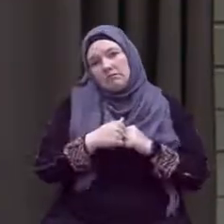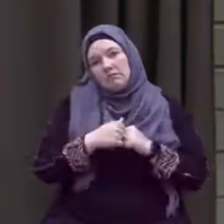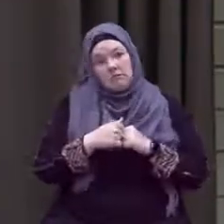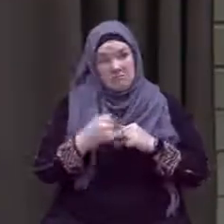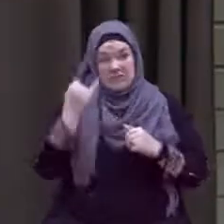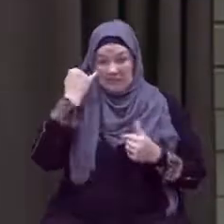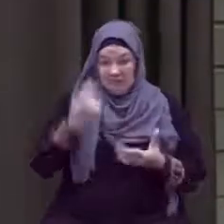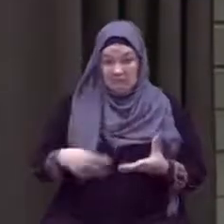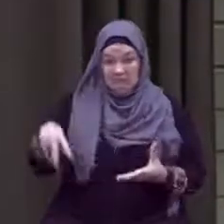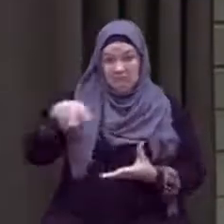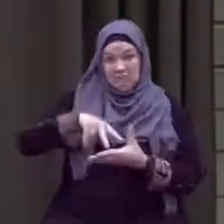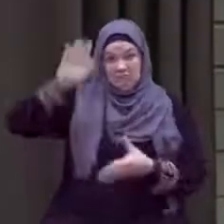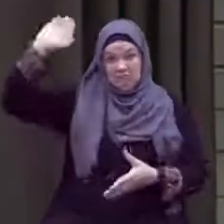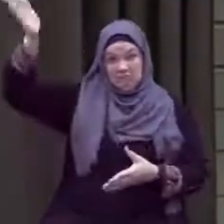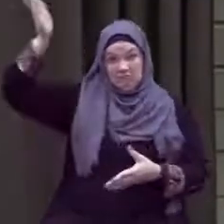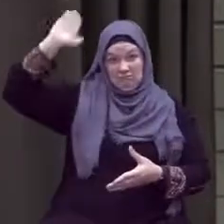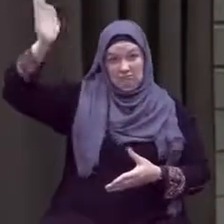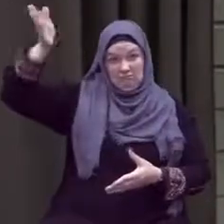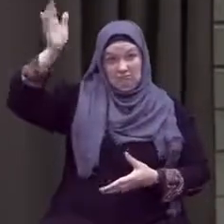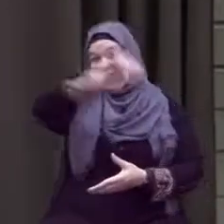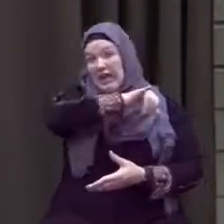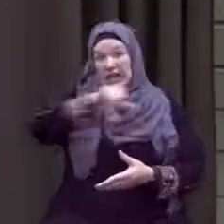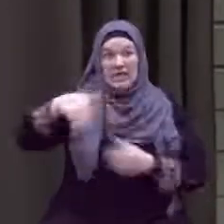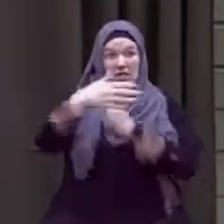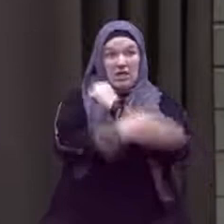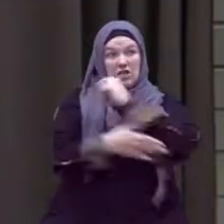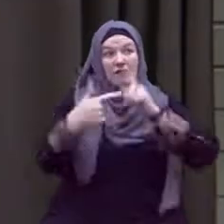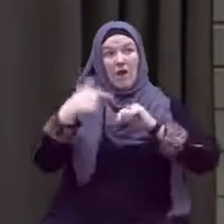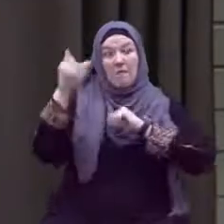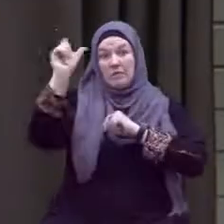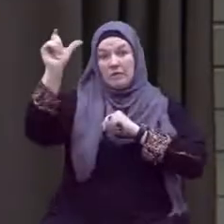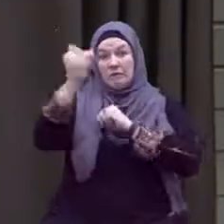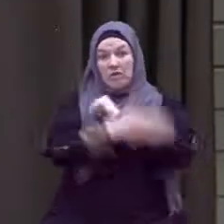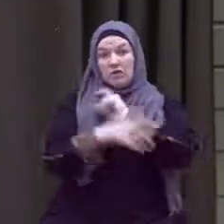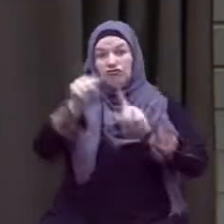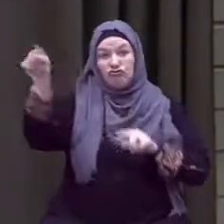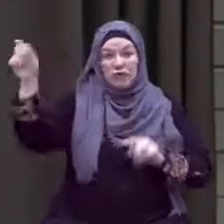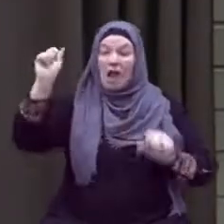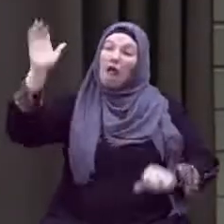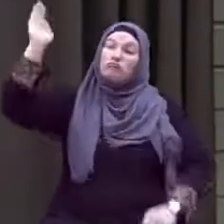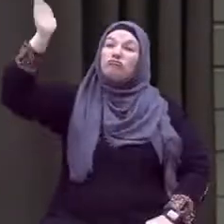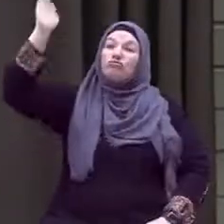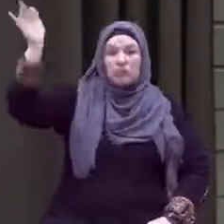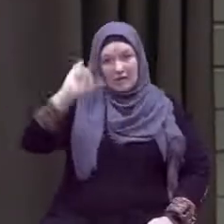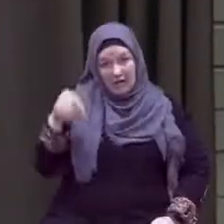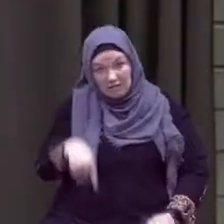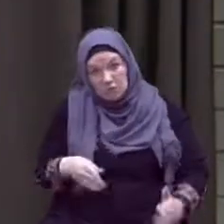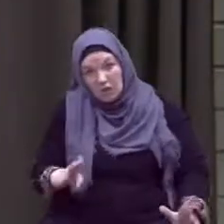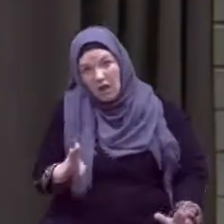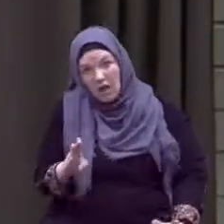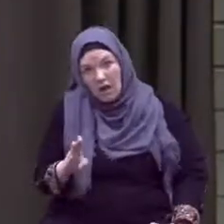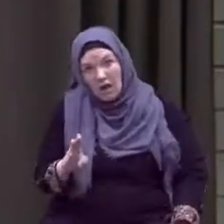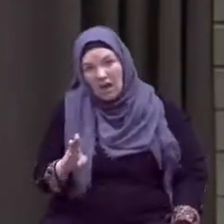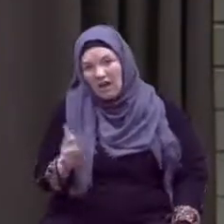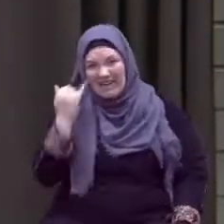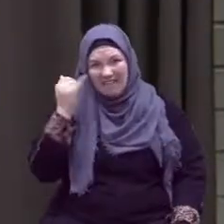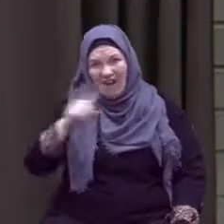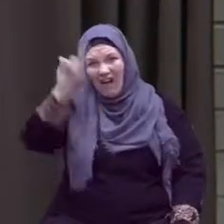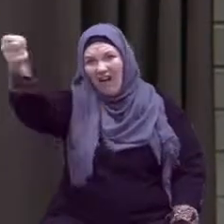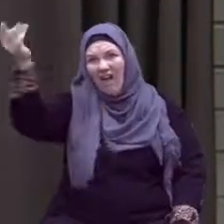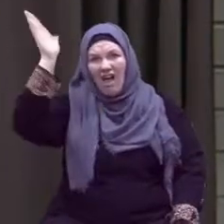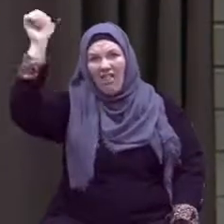like this in any country of our Muslim nations? No. No, I